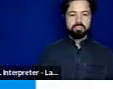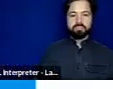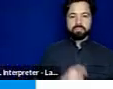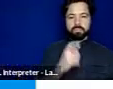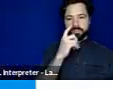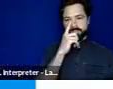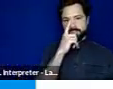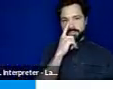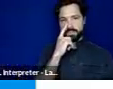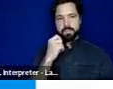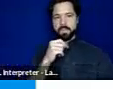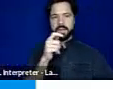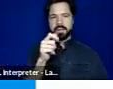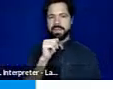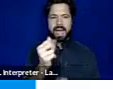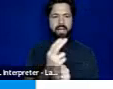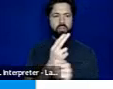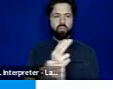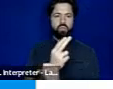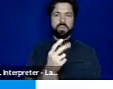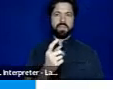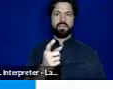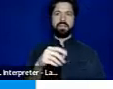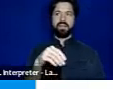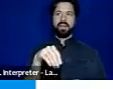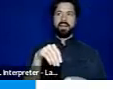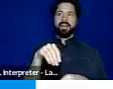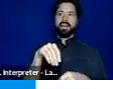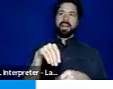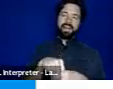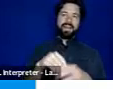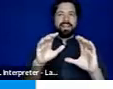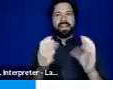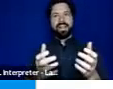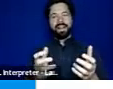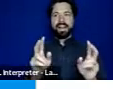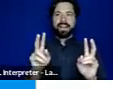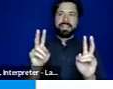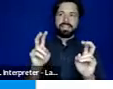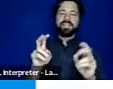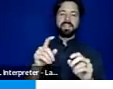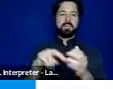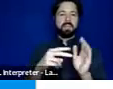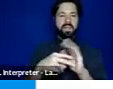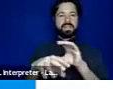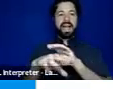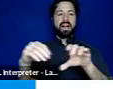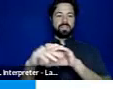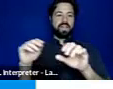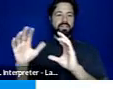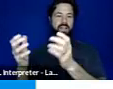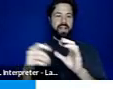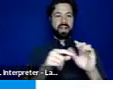not using that material in your class per se, or linking to it. You're going outside.